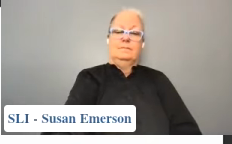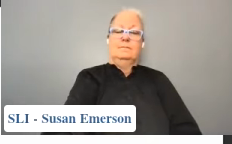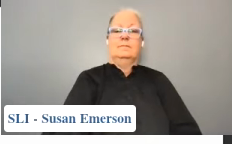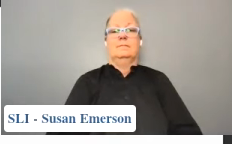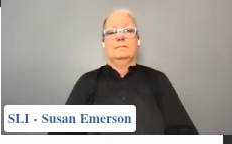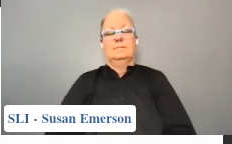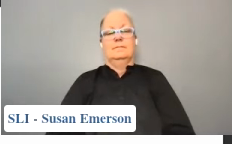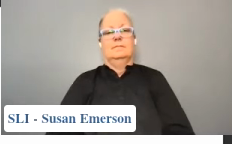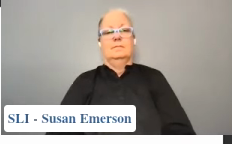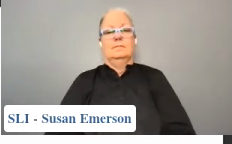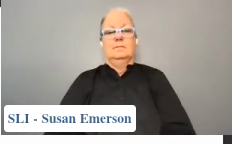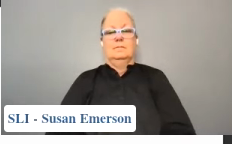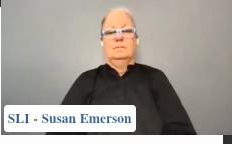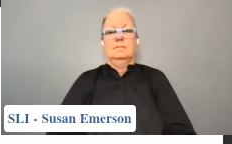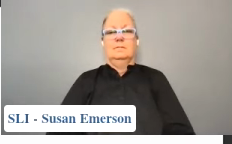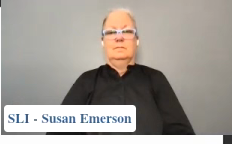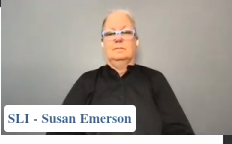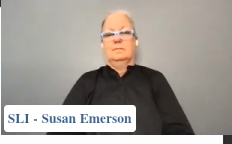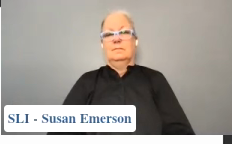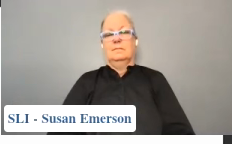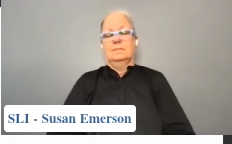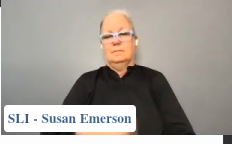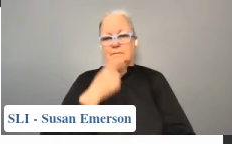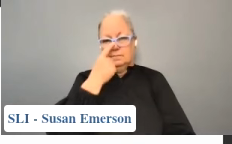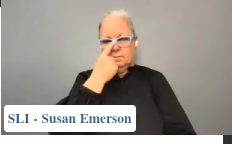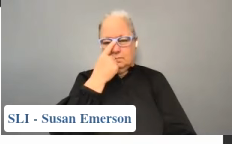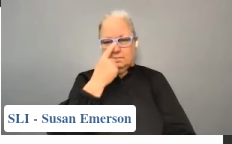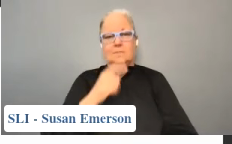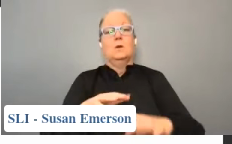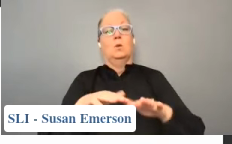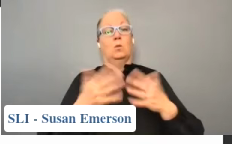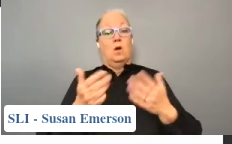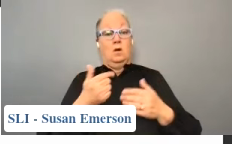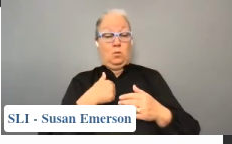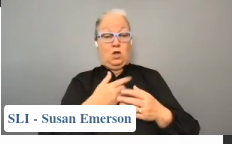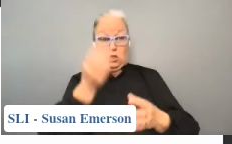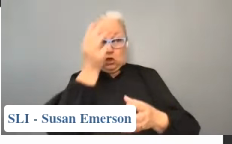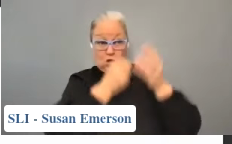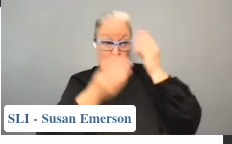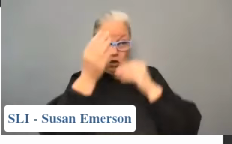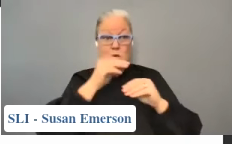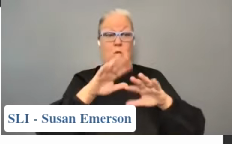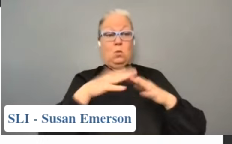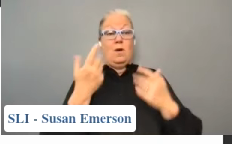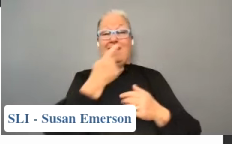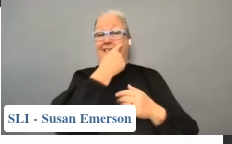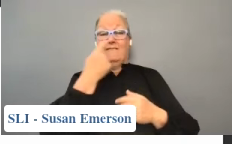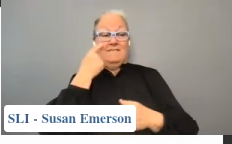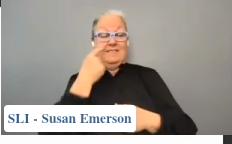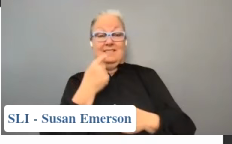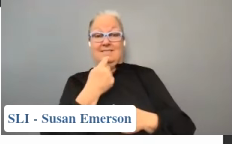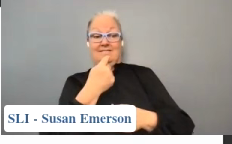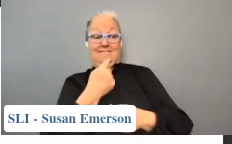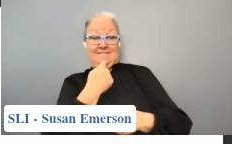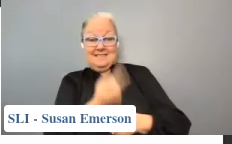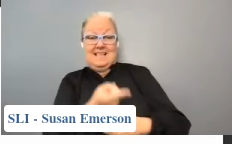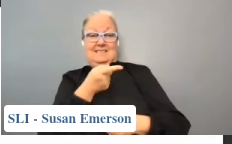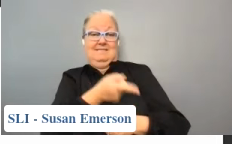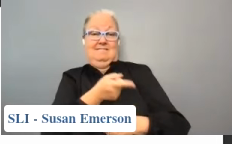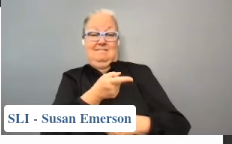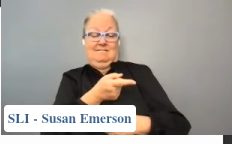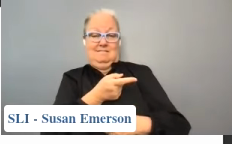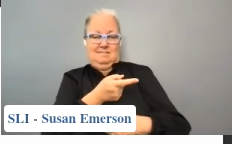But grounding ourselves in what we did learn and what the evidence does tell us, we find a few